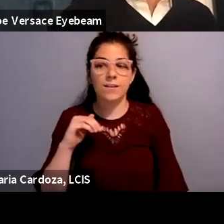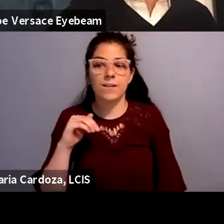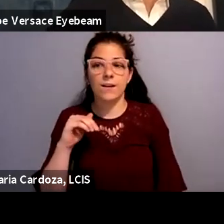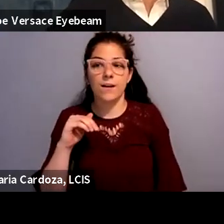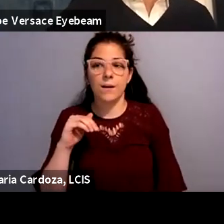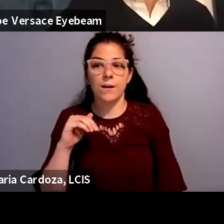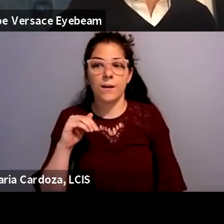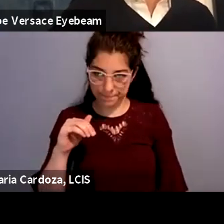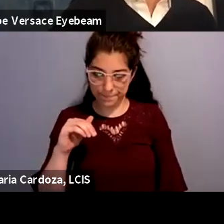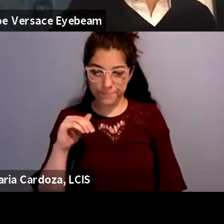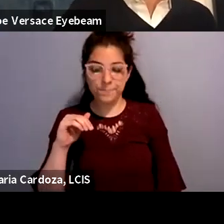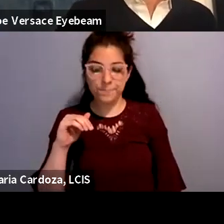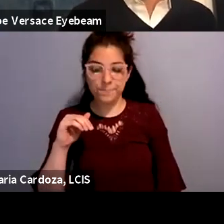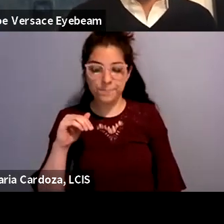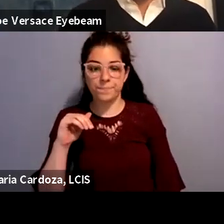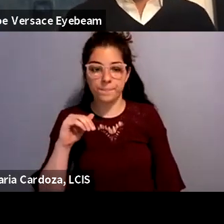But in that, I think